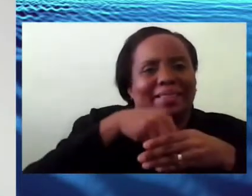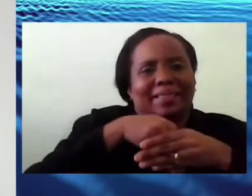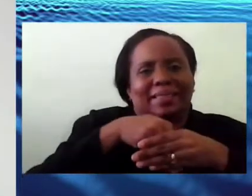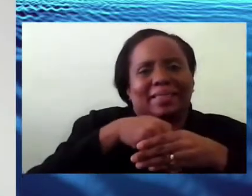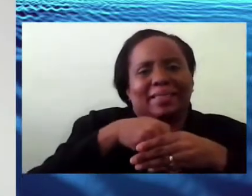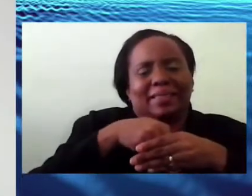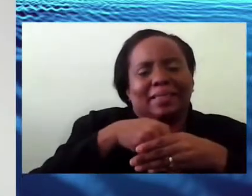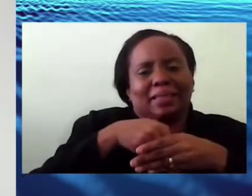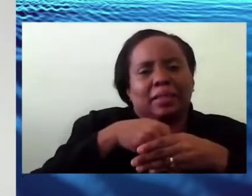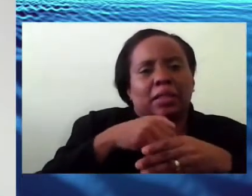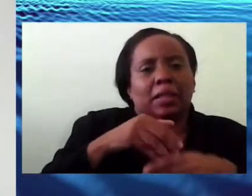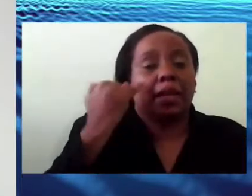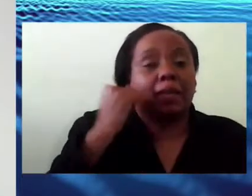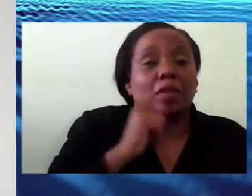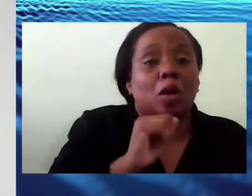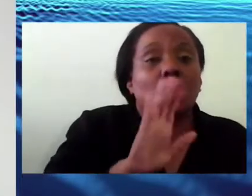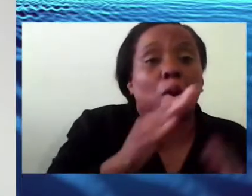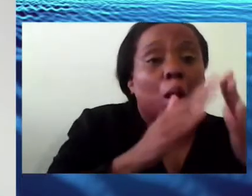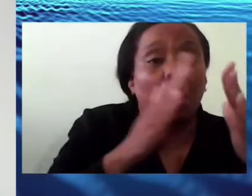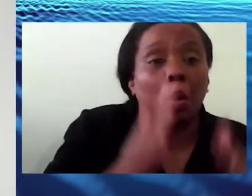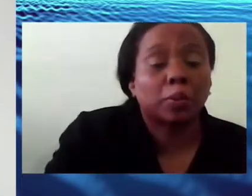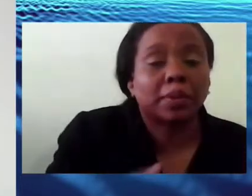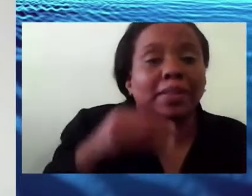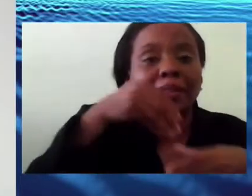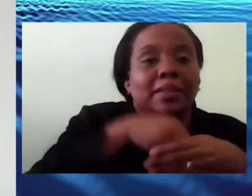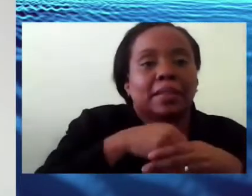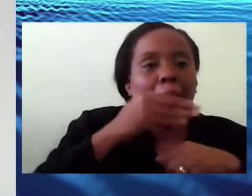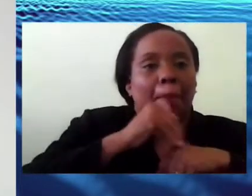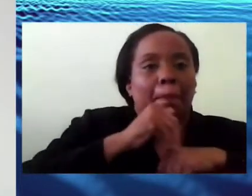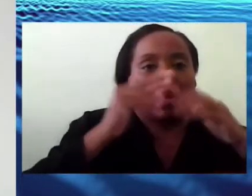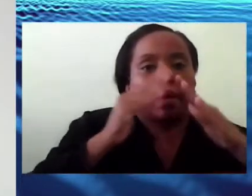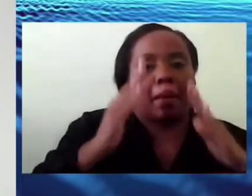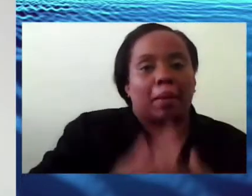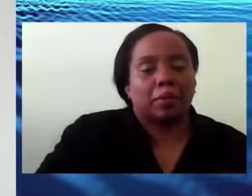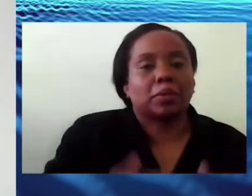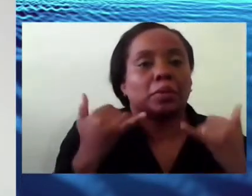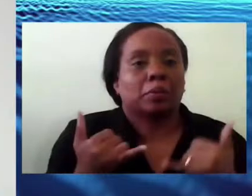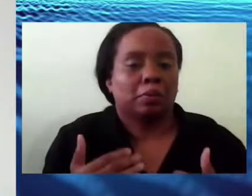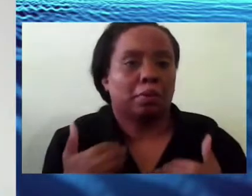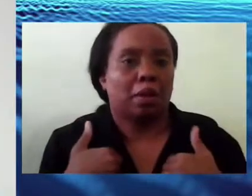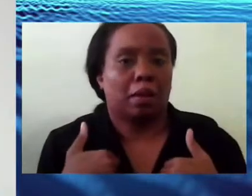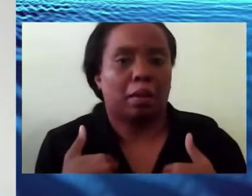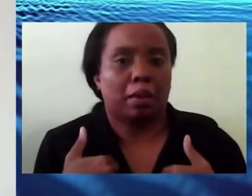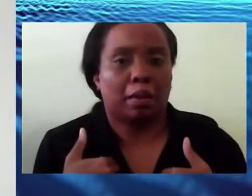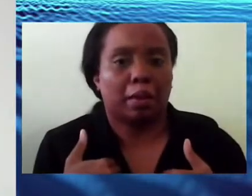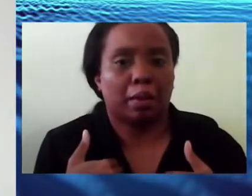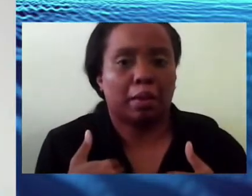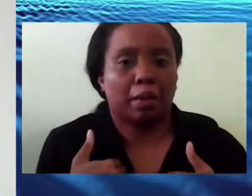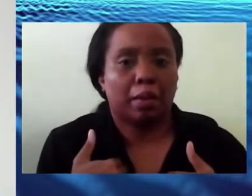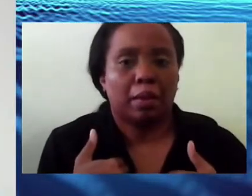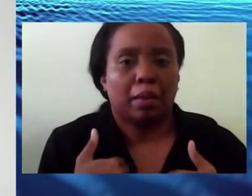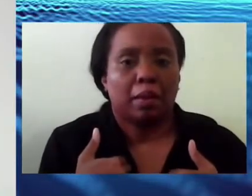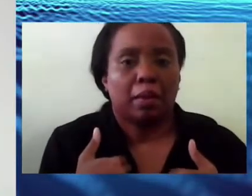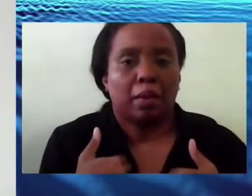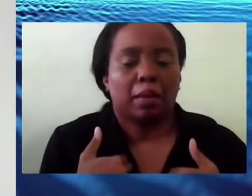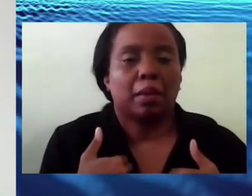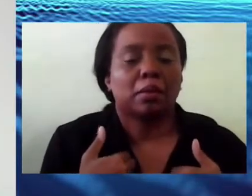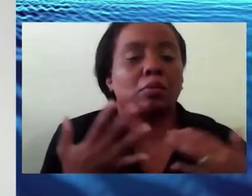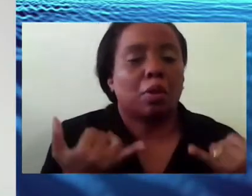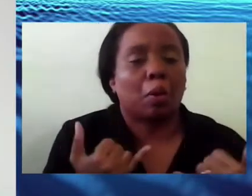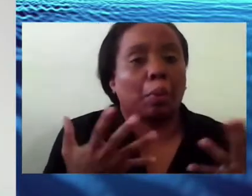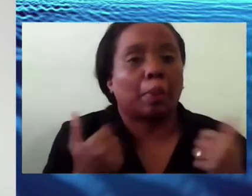ashfall periods. We have a bit of a respite right now, but that's no guarantee it won't continue.